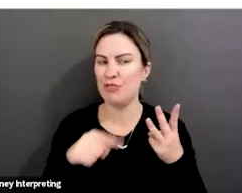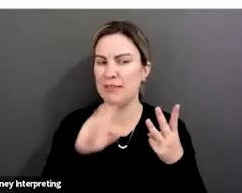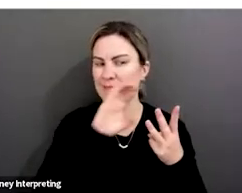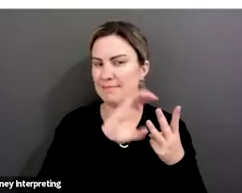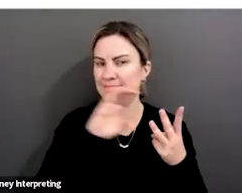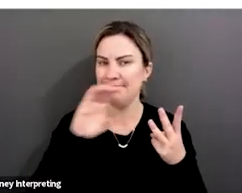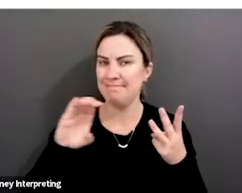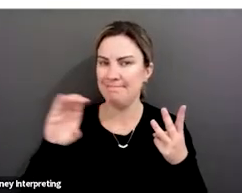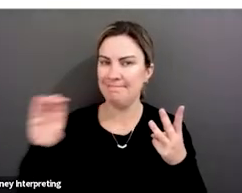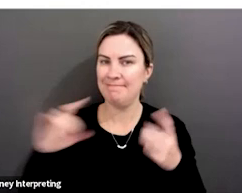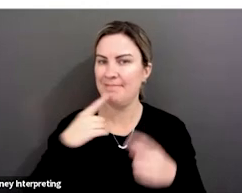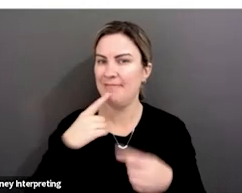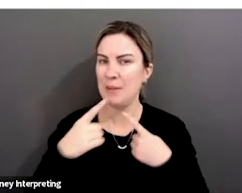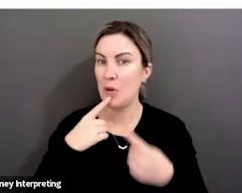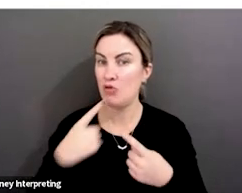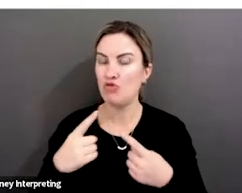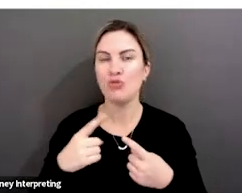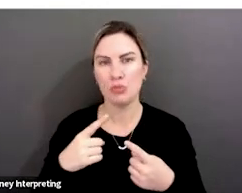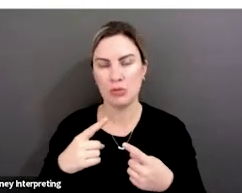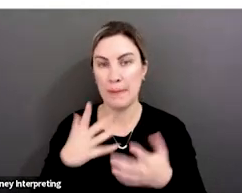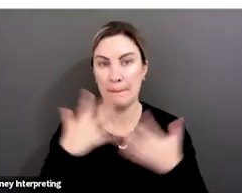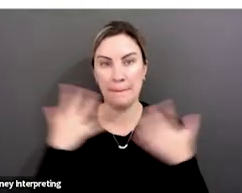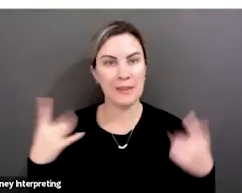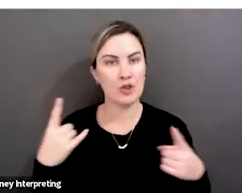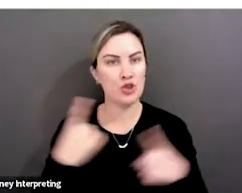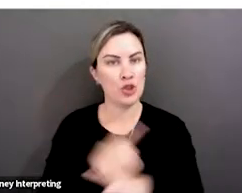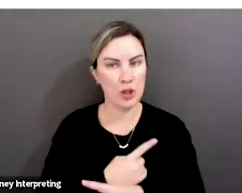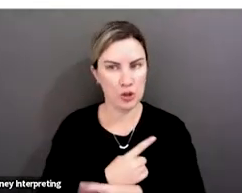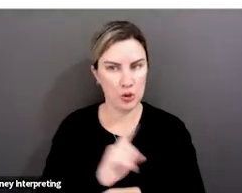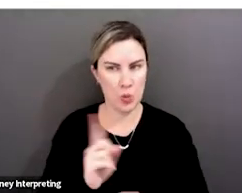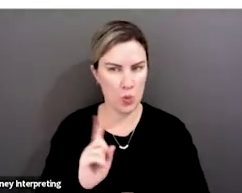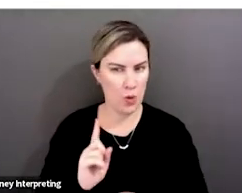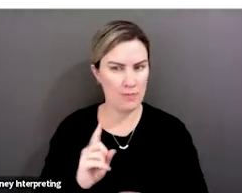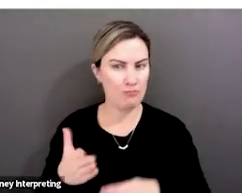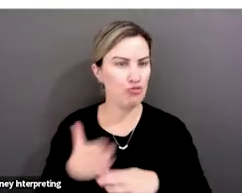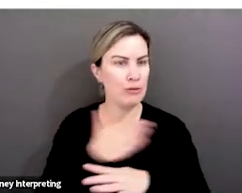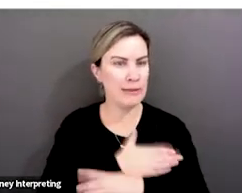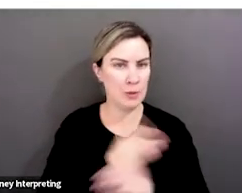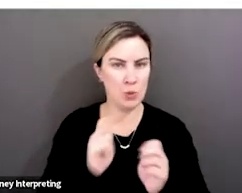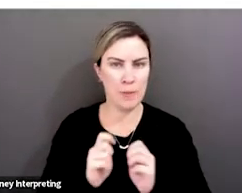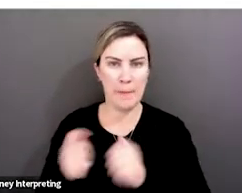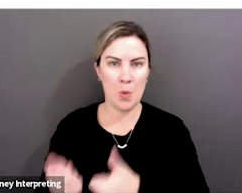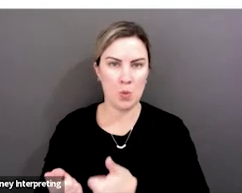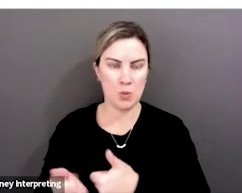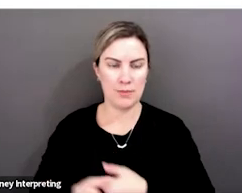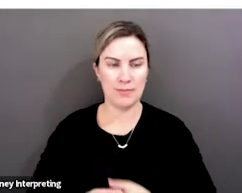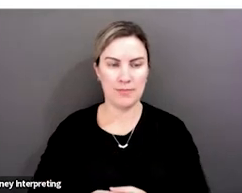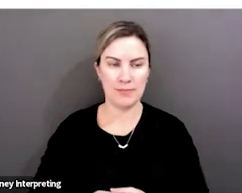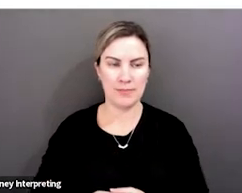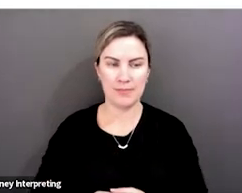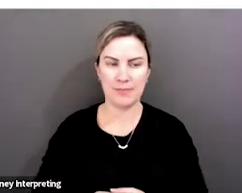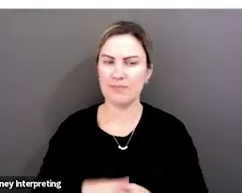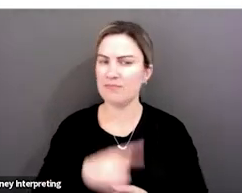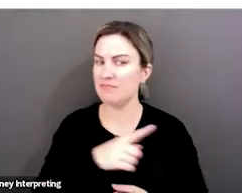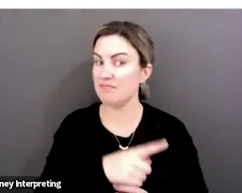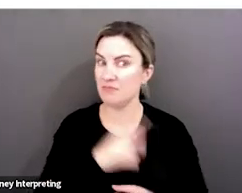specific sections of that evaluation where there was a significant change from pre-post. These findings